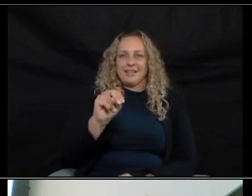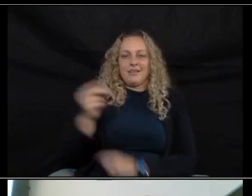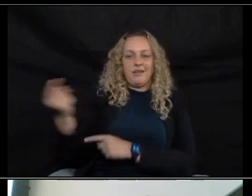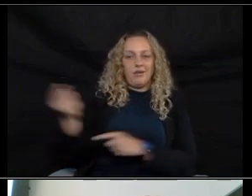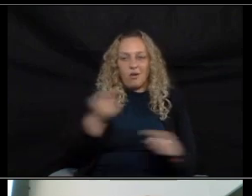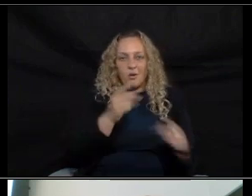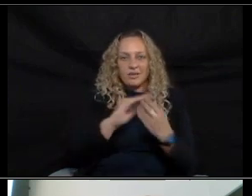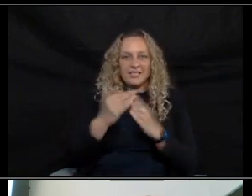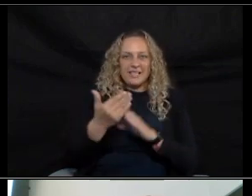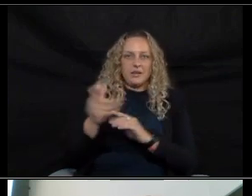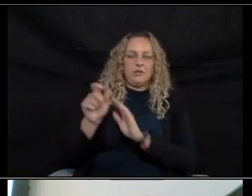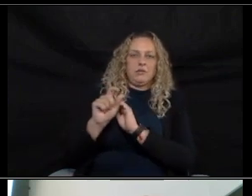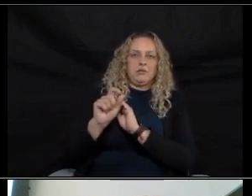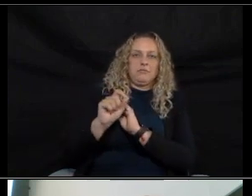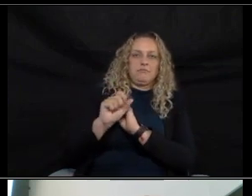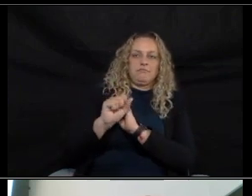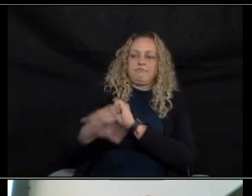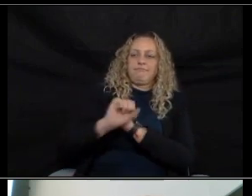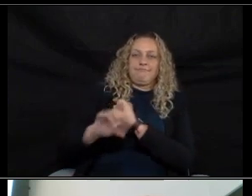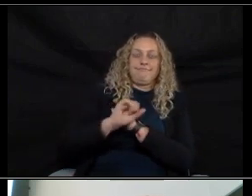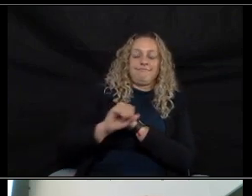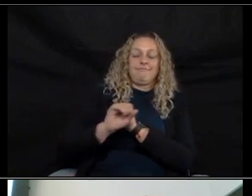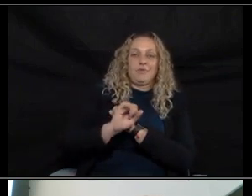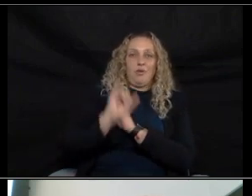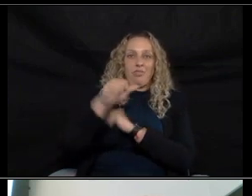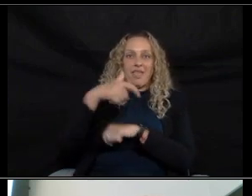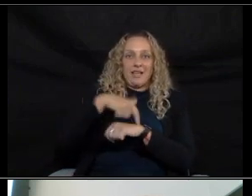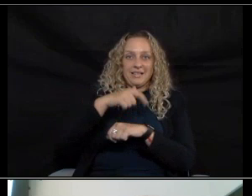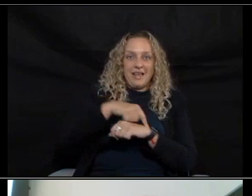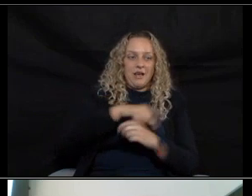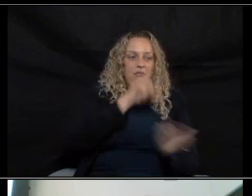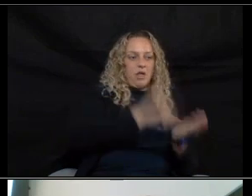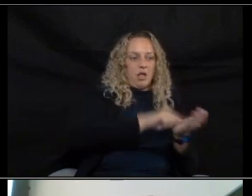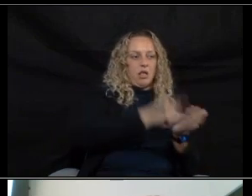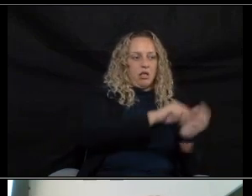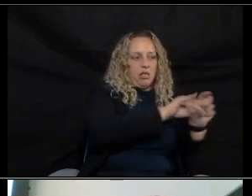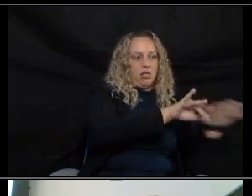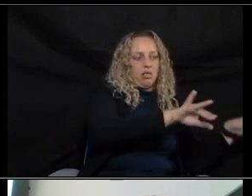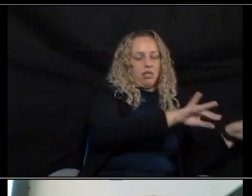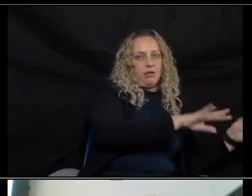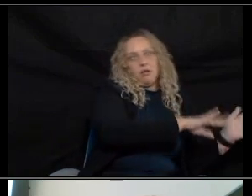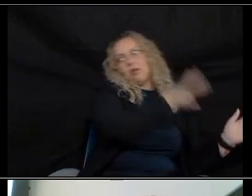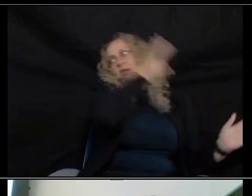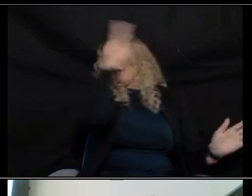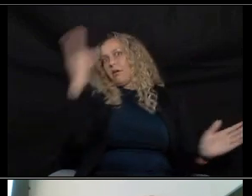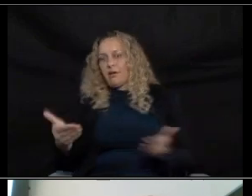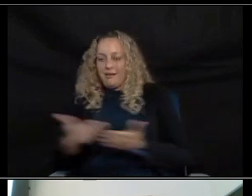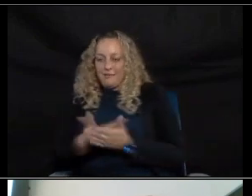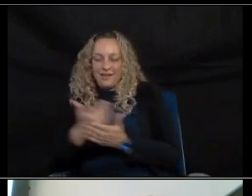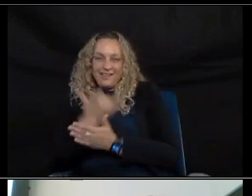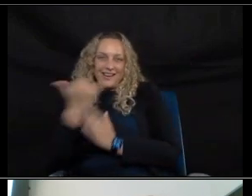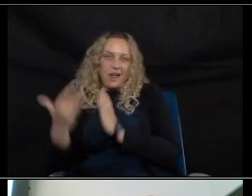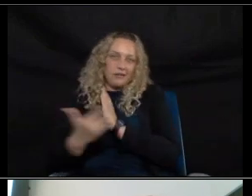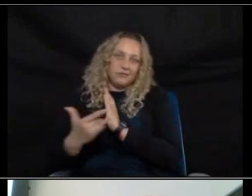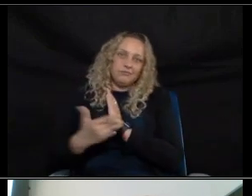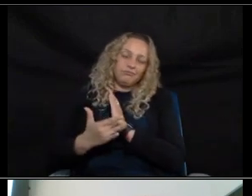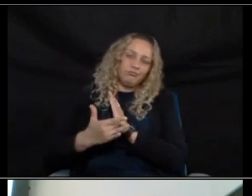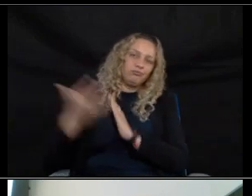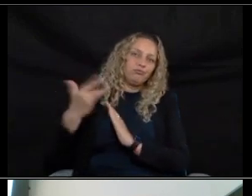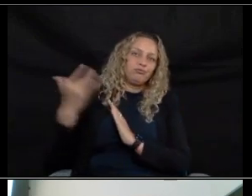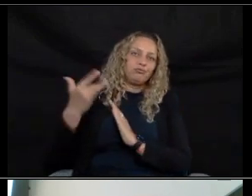in the city. And so we've come a long way from paper newspapers, and that includes the electronic